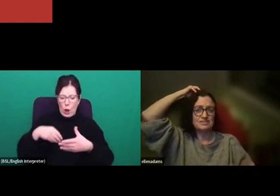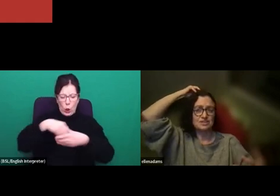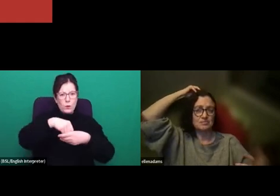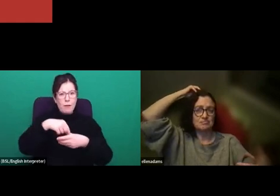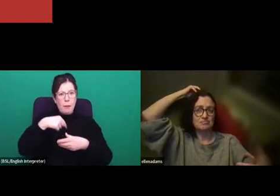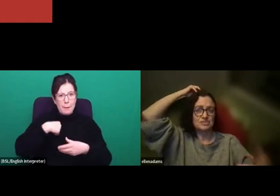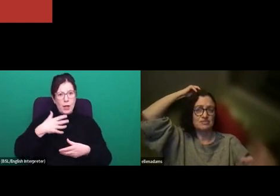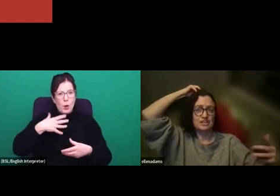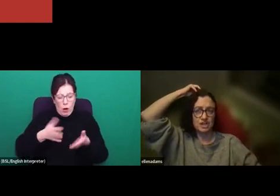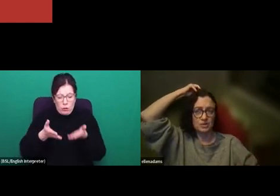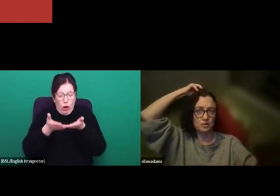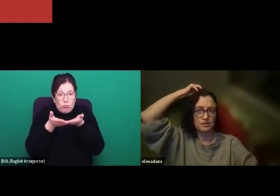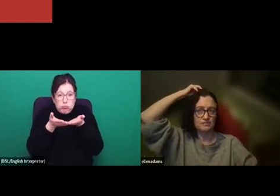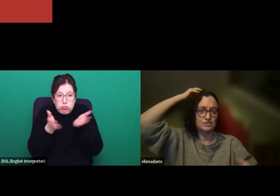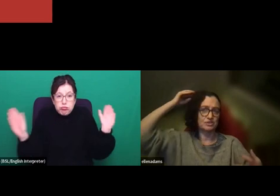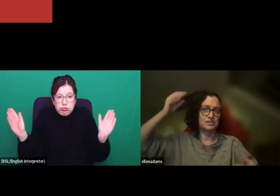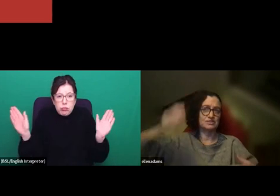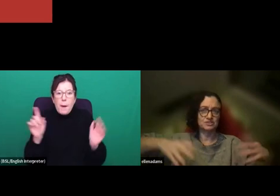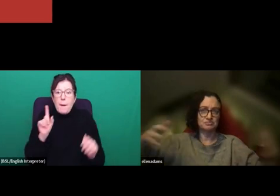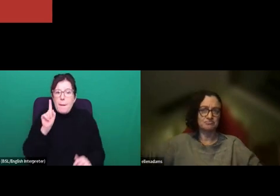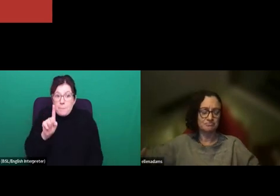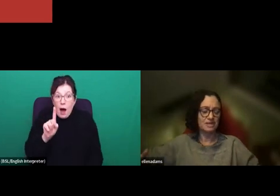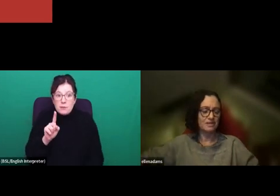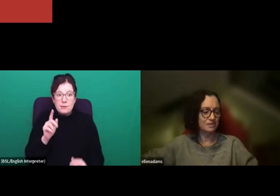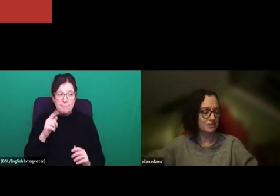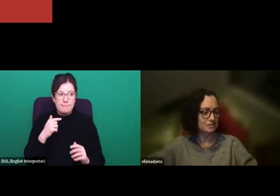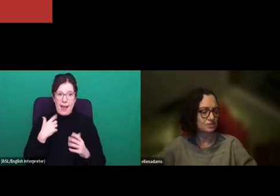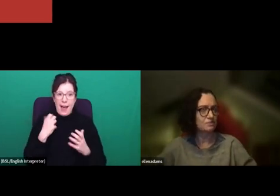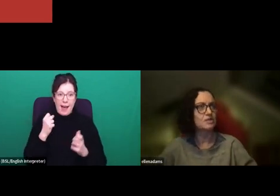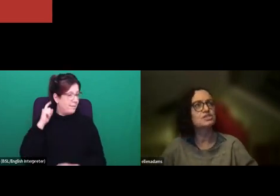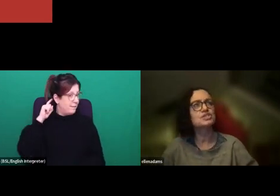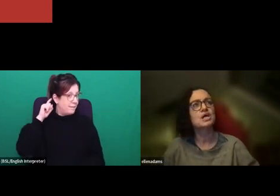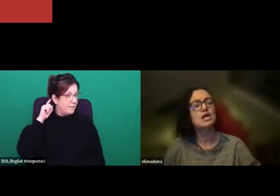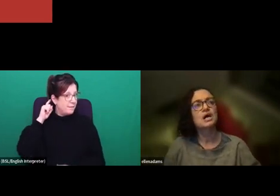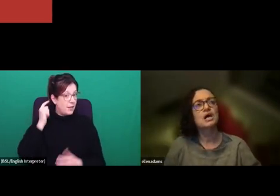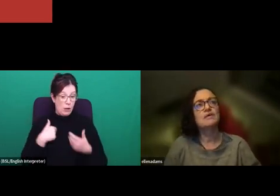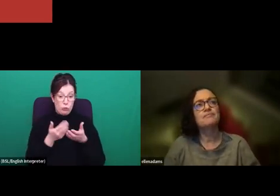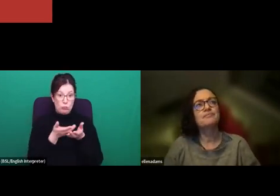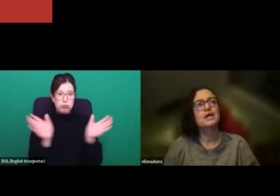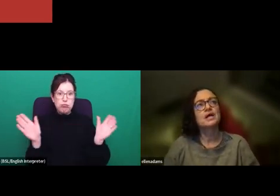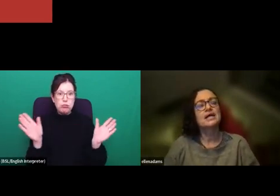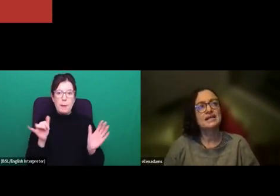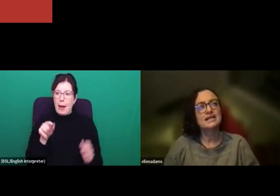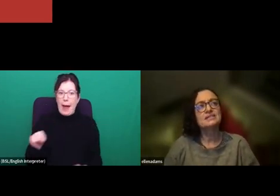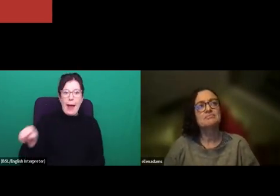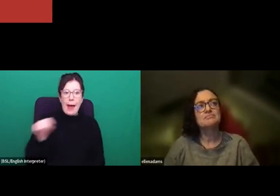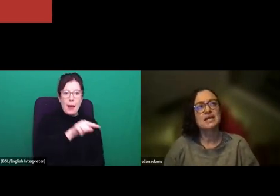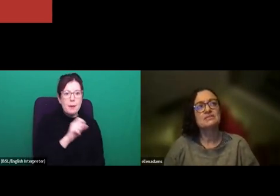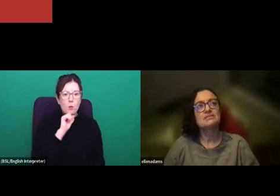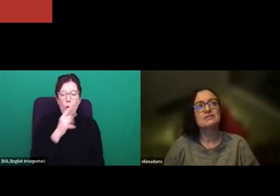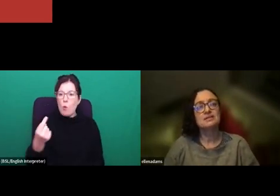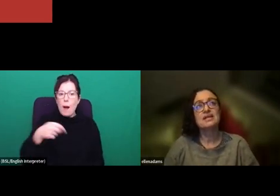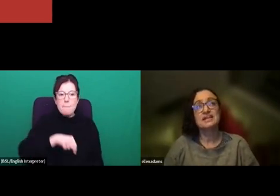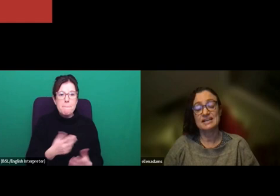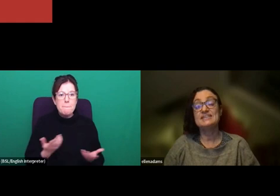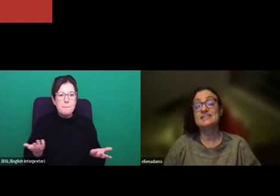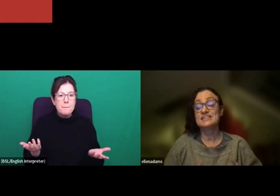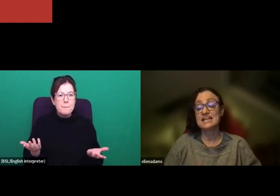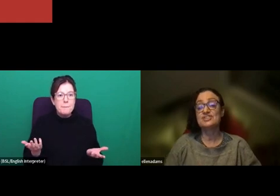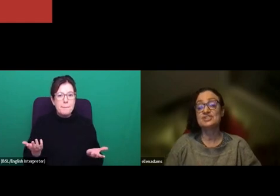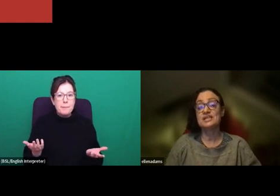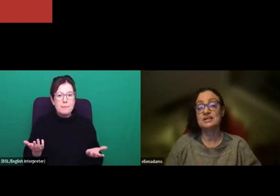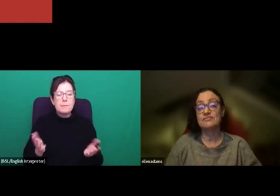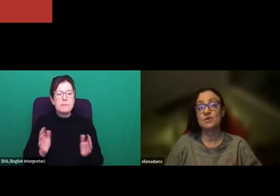you can end up serving no one if you try and do everything too much. It is meant,